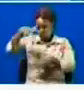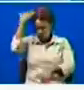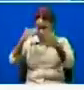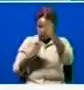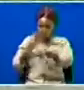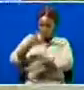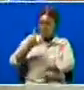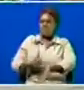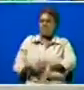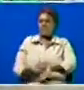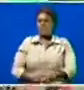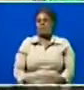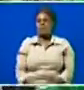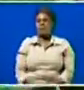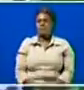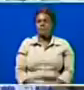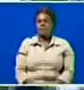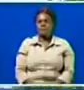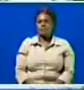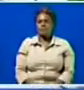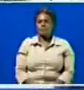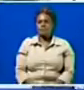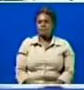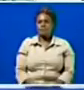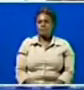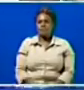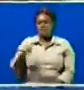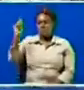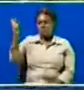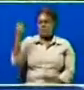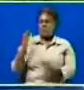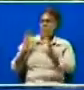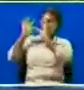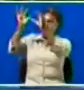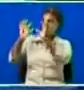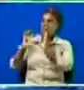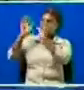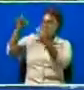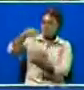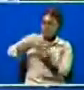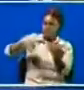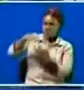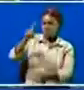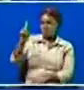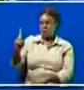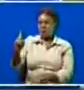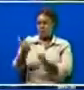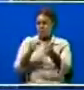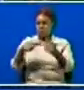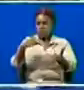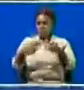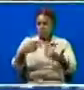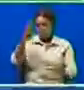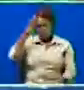overtime. Shoot! The Kenya Basketball Federation Division 1 and Premier League games continued